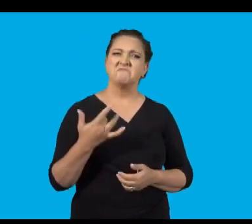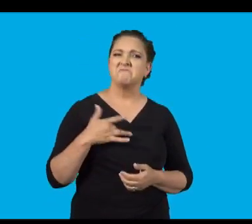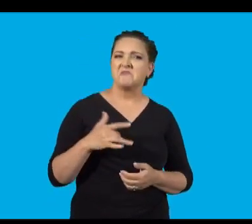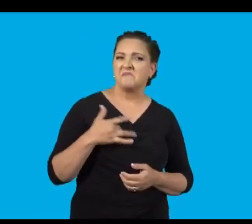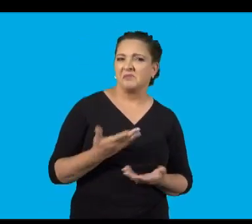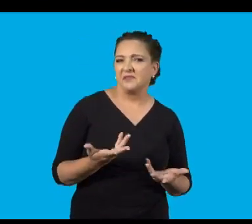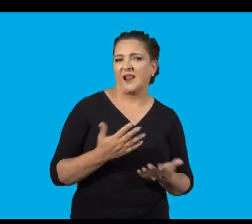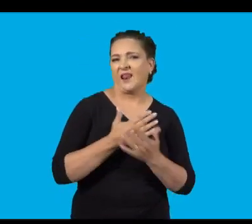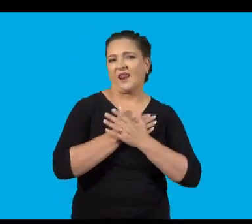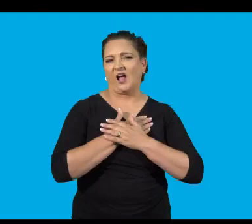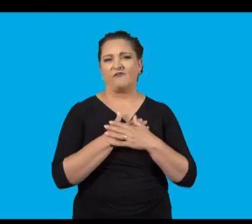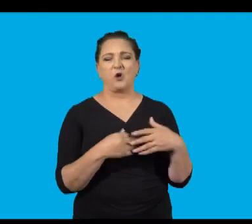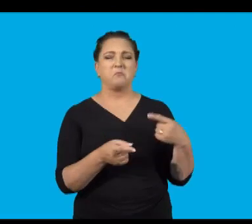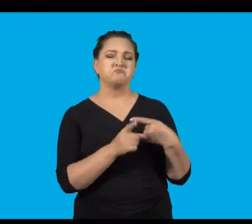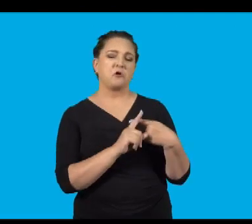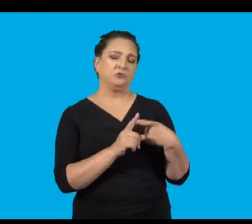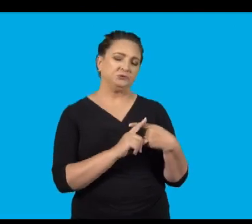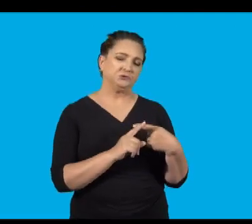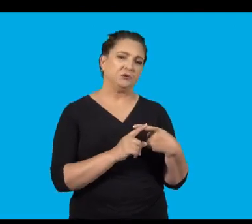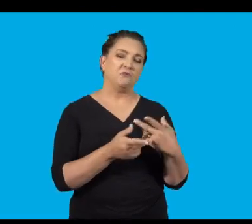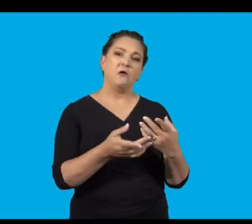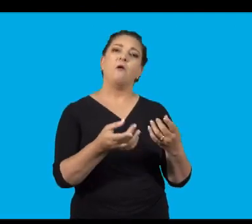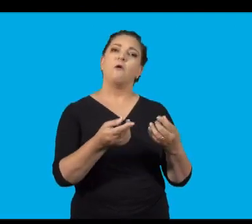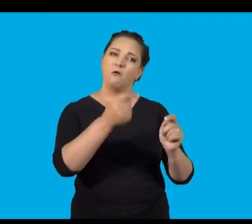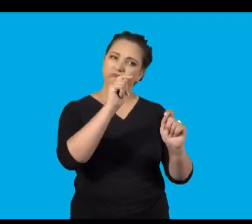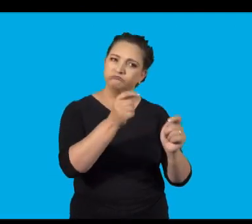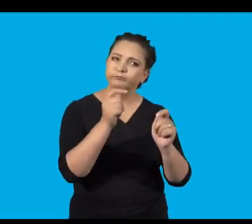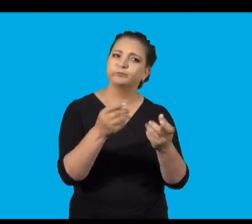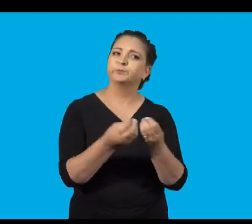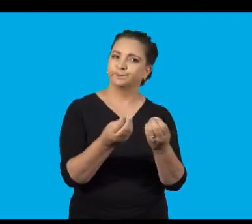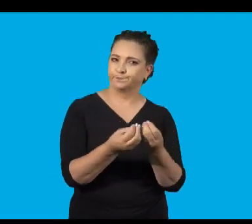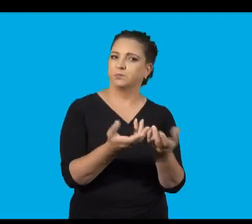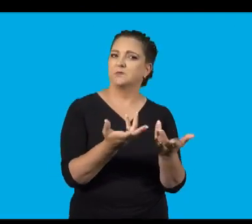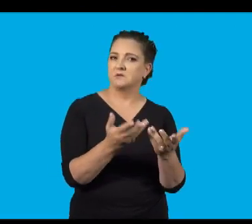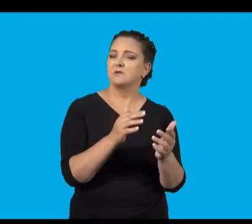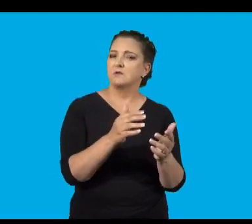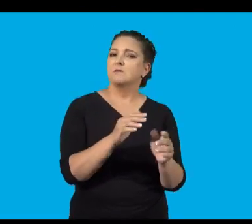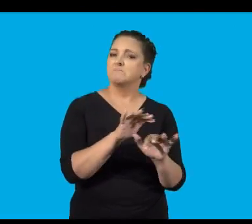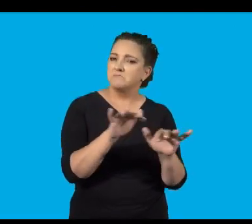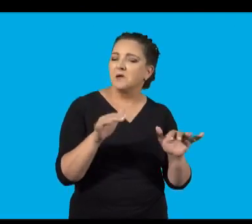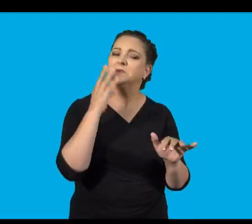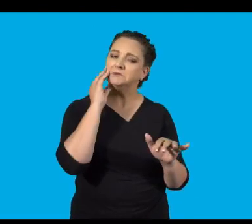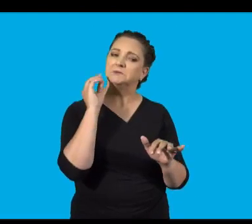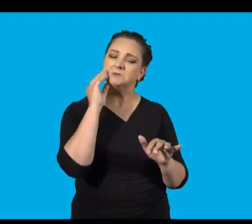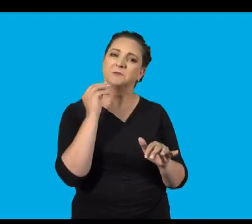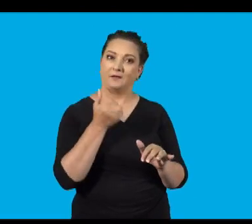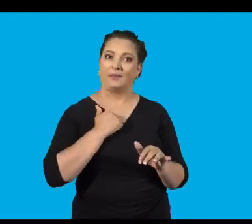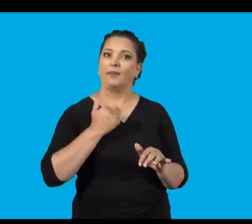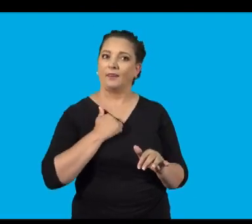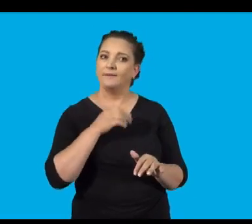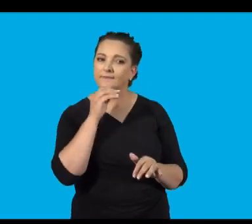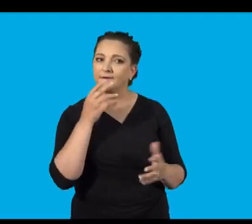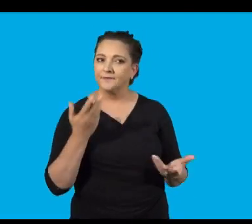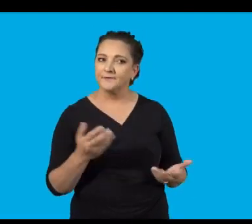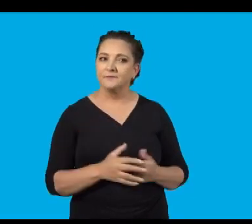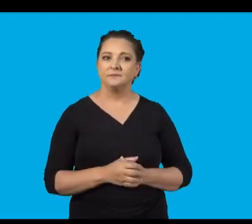is something you feel, a loving and positive response, acknowledging the things and people we are lucky enough to